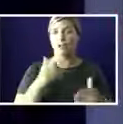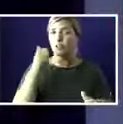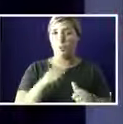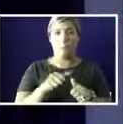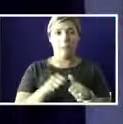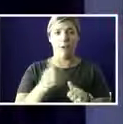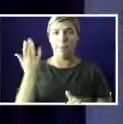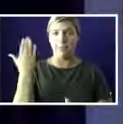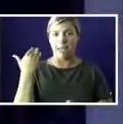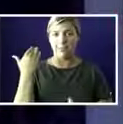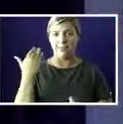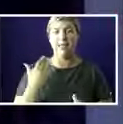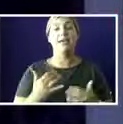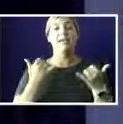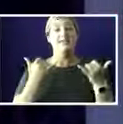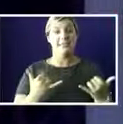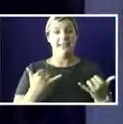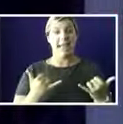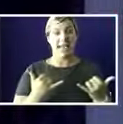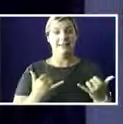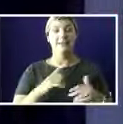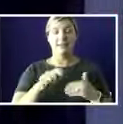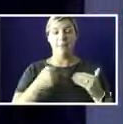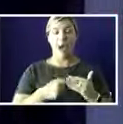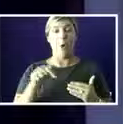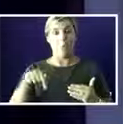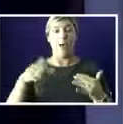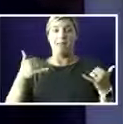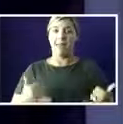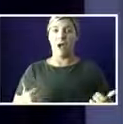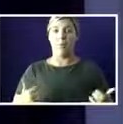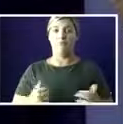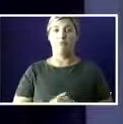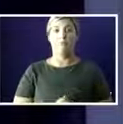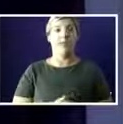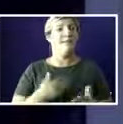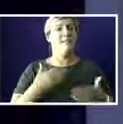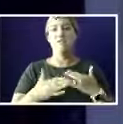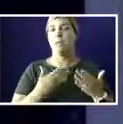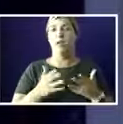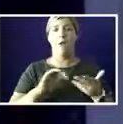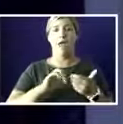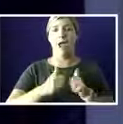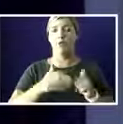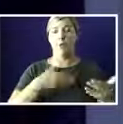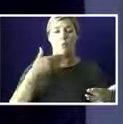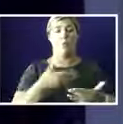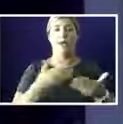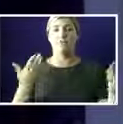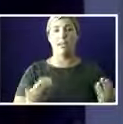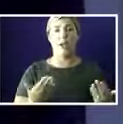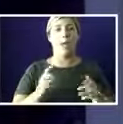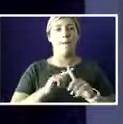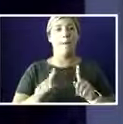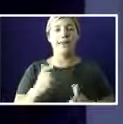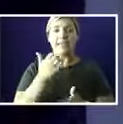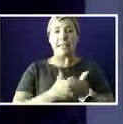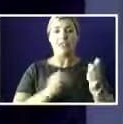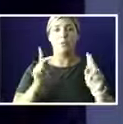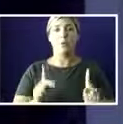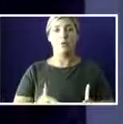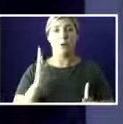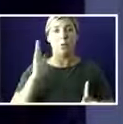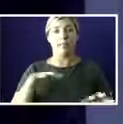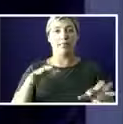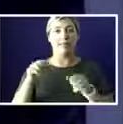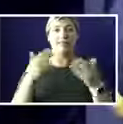past. Today is also about the present. It doesn't matter how we got here, but each of us is going to walk out of this stadium